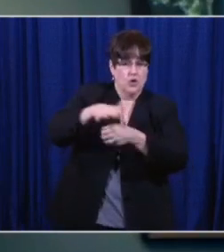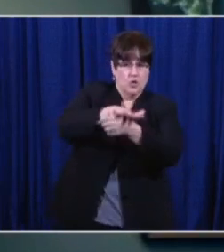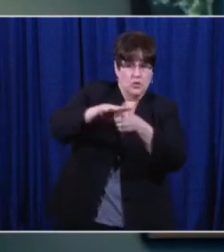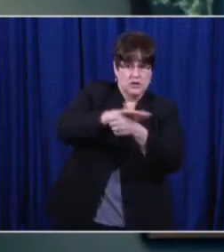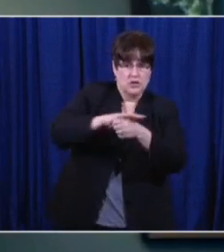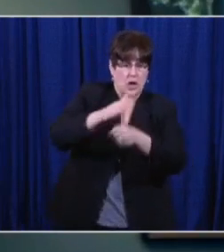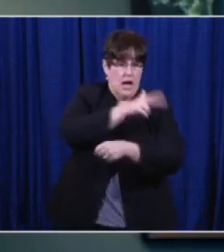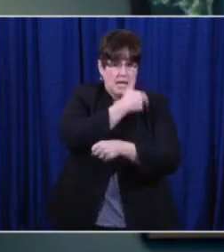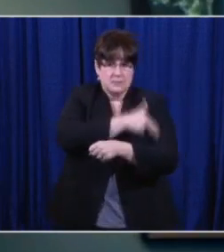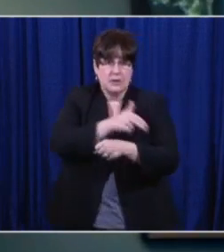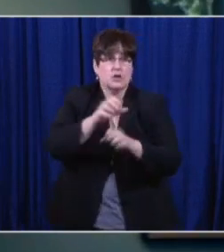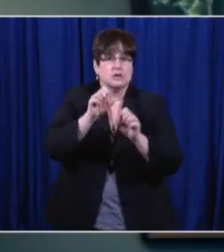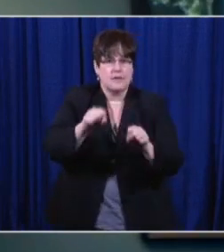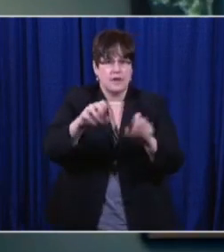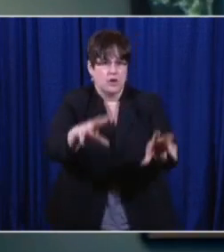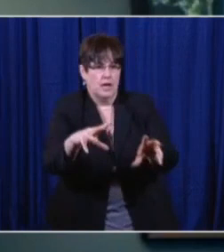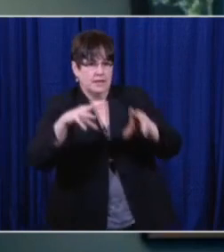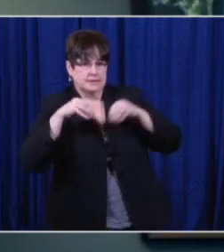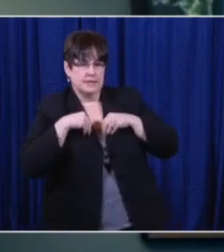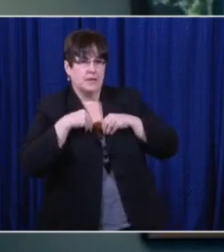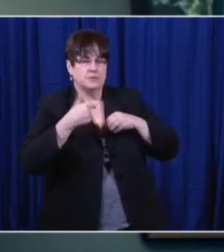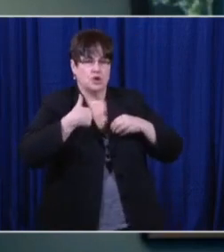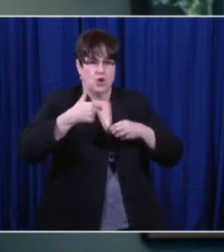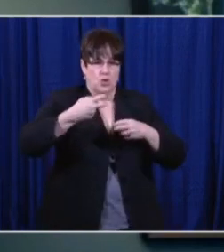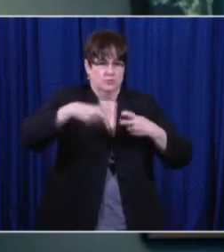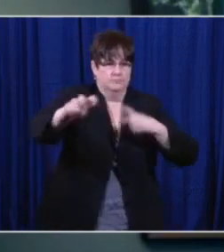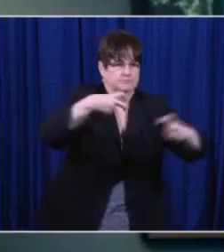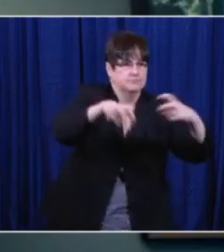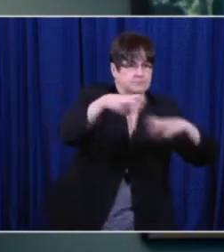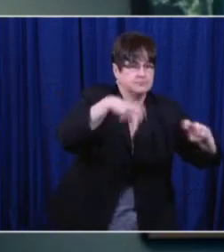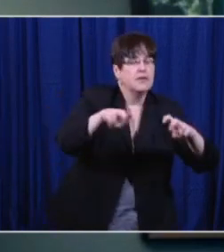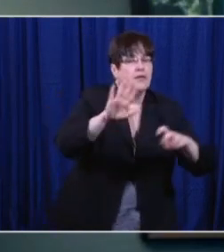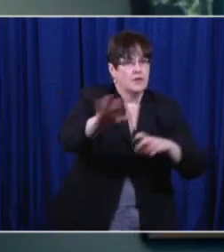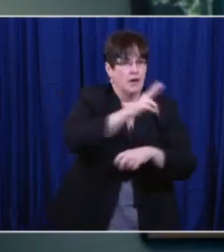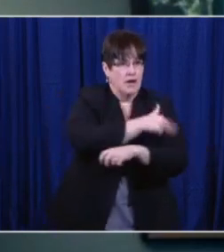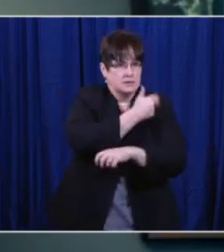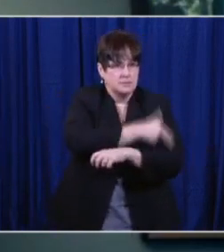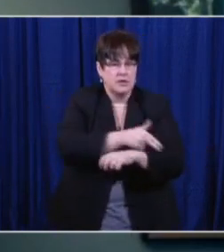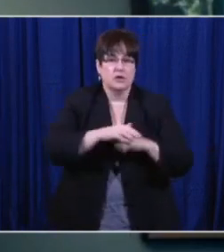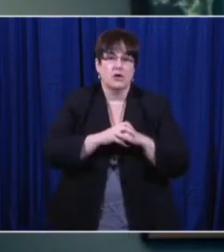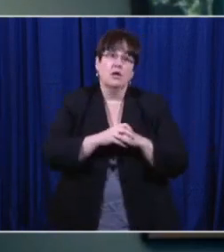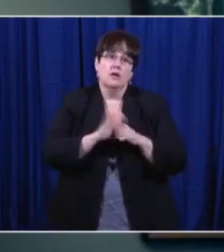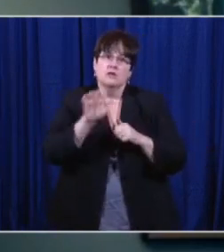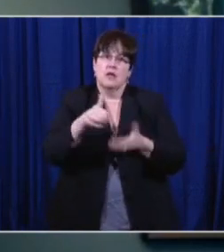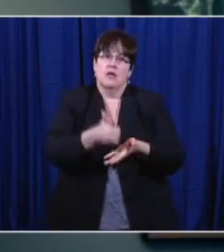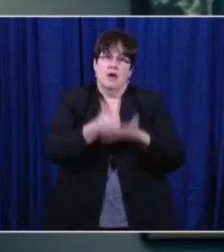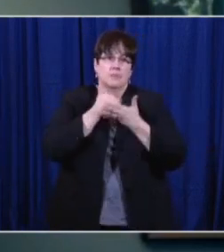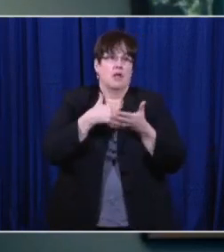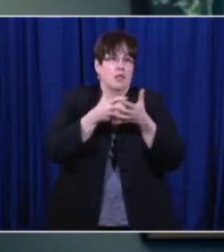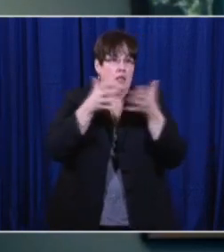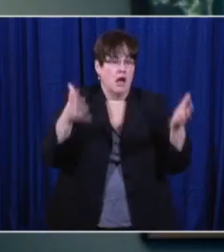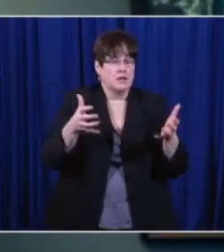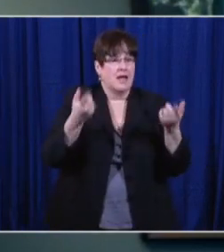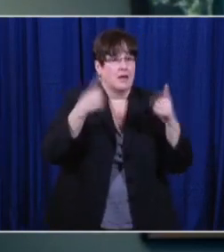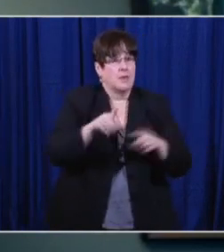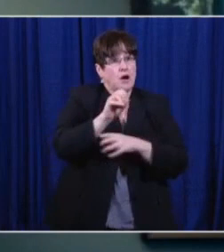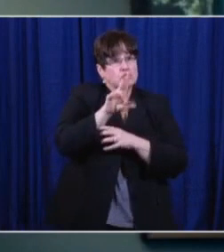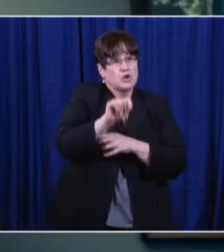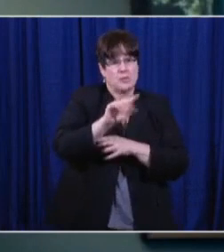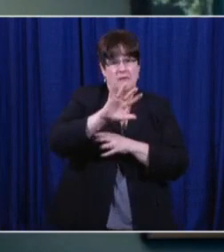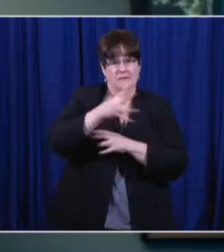to, some of those smaller communities have been able to up their capacity, and that's helped. On October 5th, we